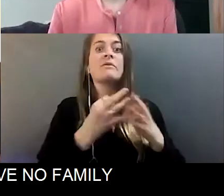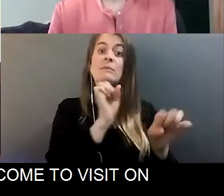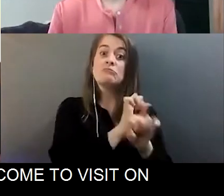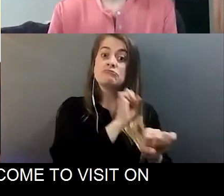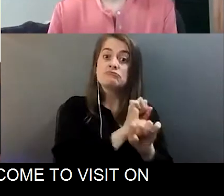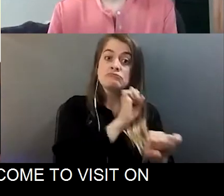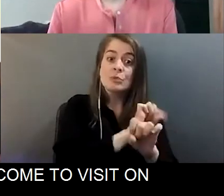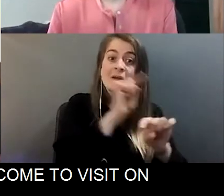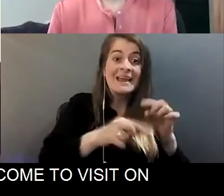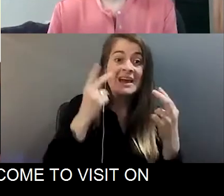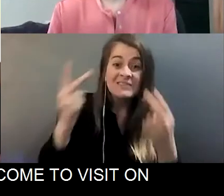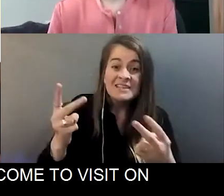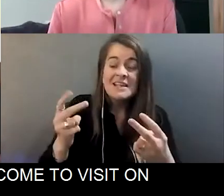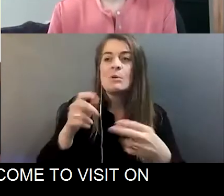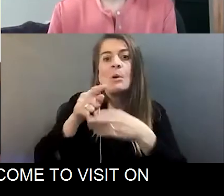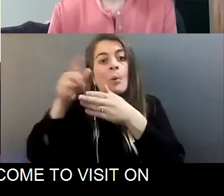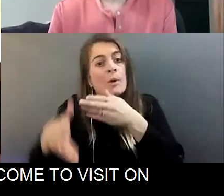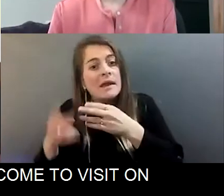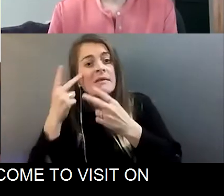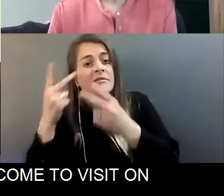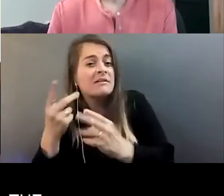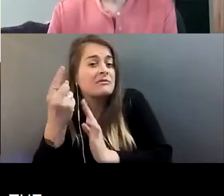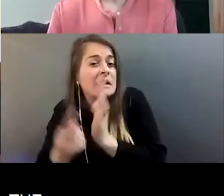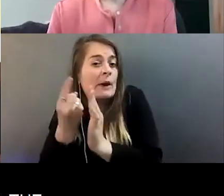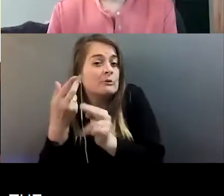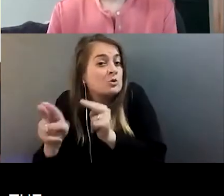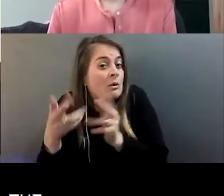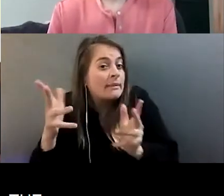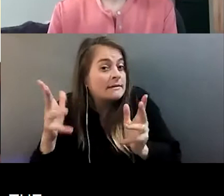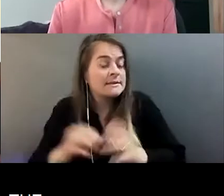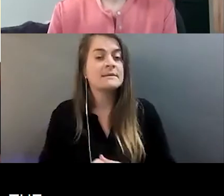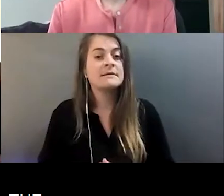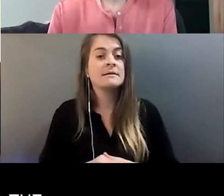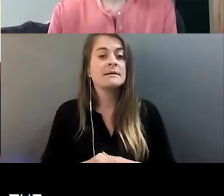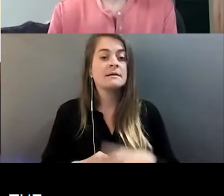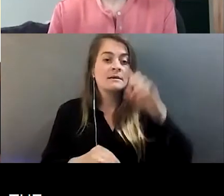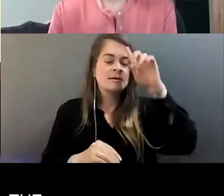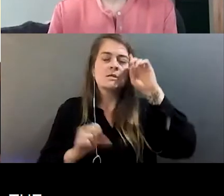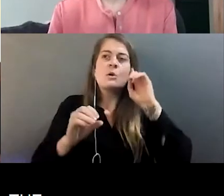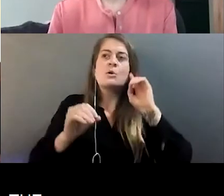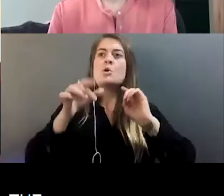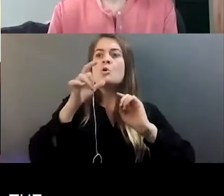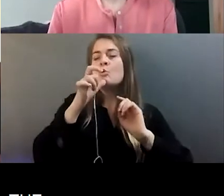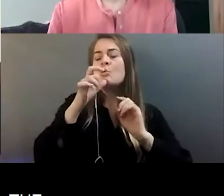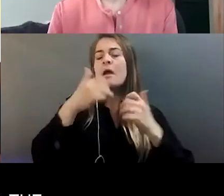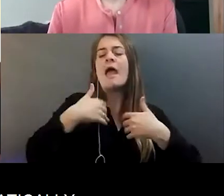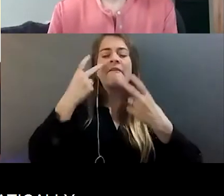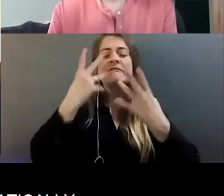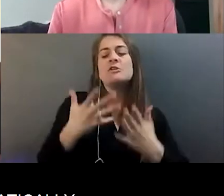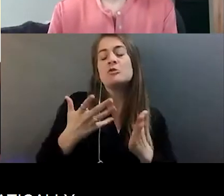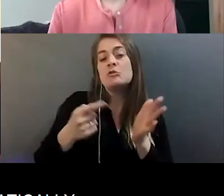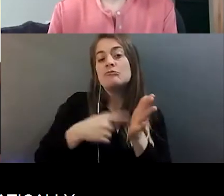only did come to visit on the weekend for an hour. For those people, the experience has not been dramatically